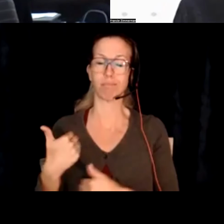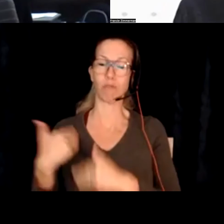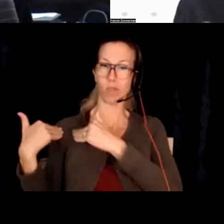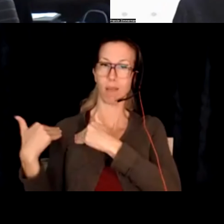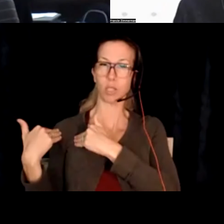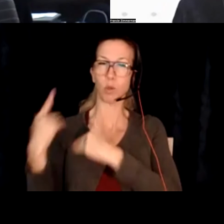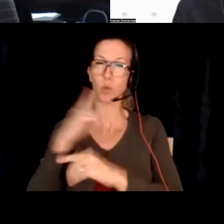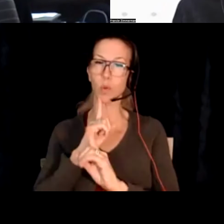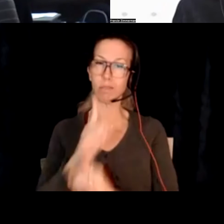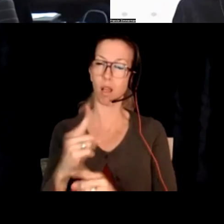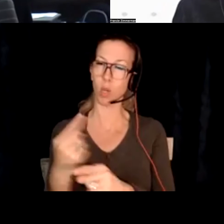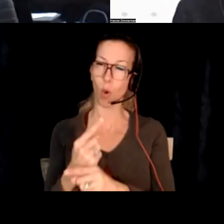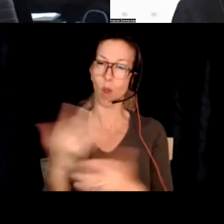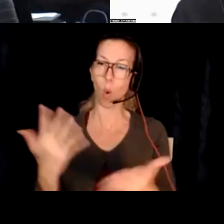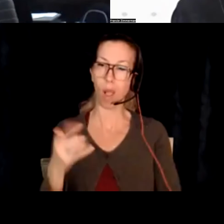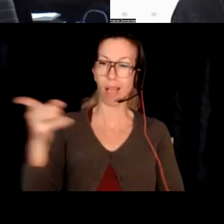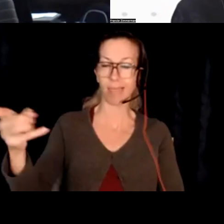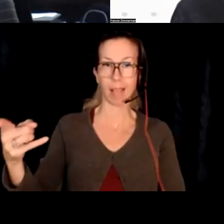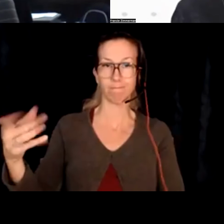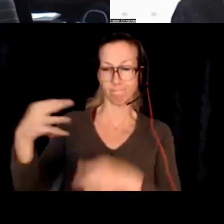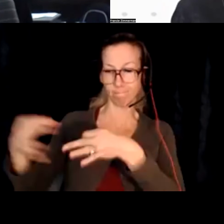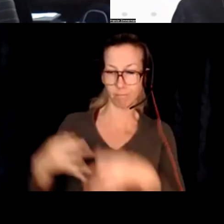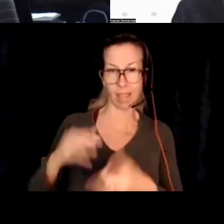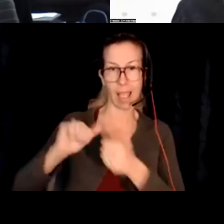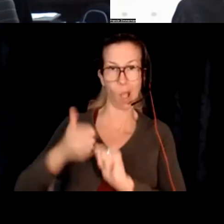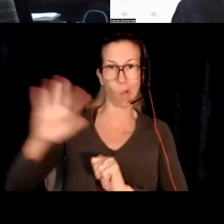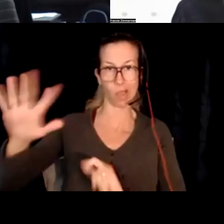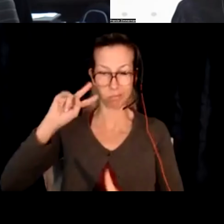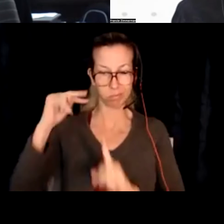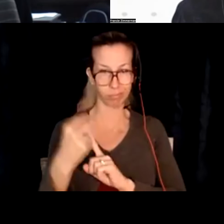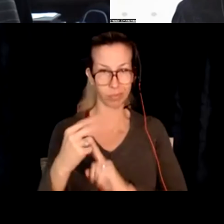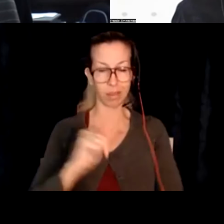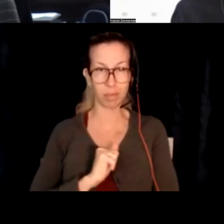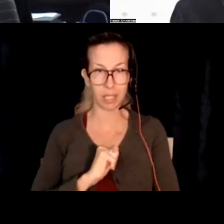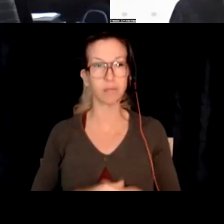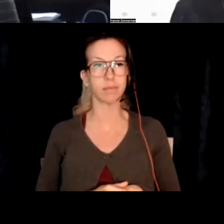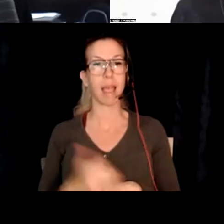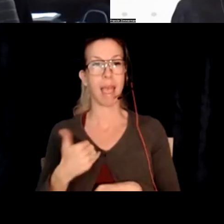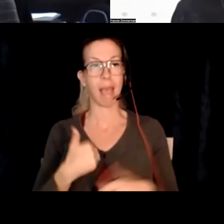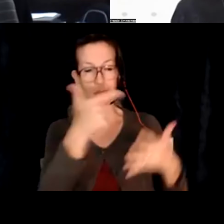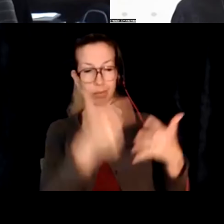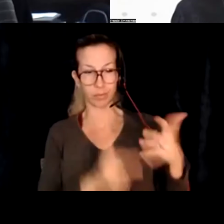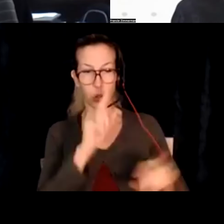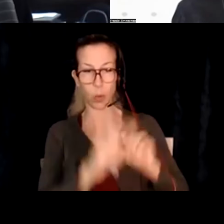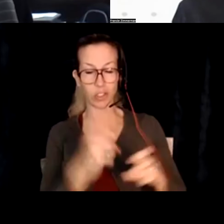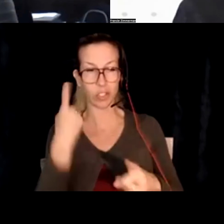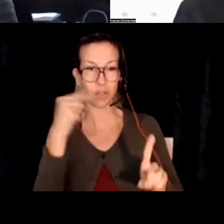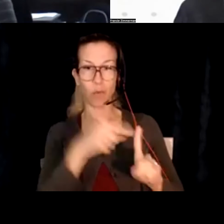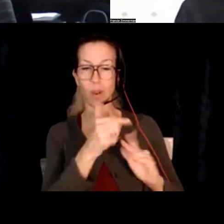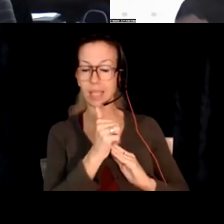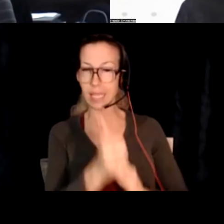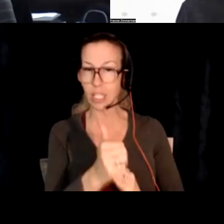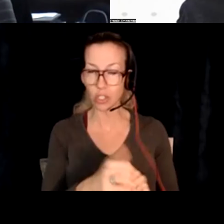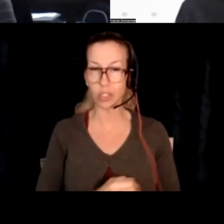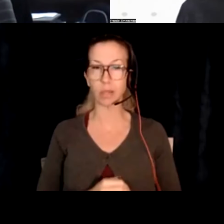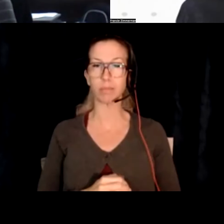telling us about how they see themselves. There are a set of questions for leadership. There are ideas around implementation that really build